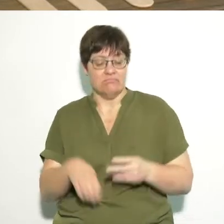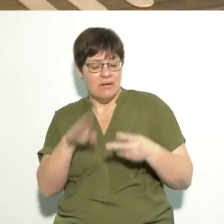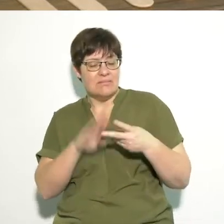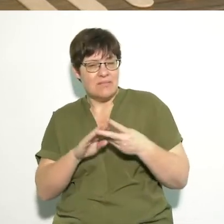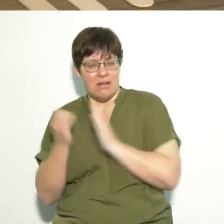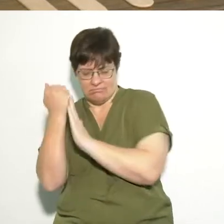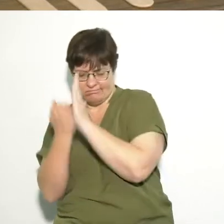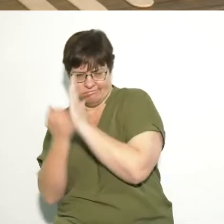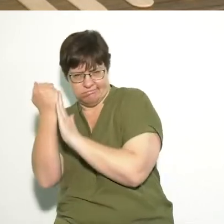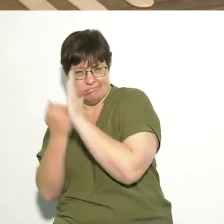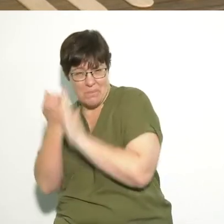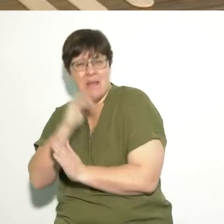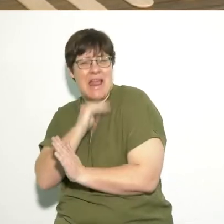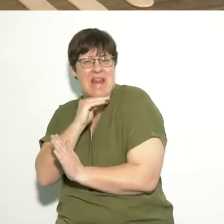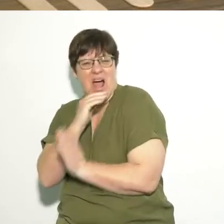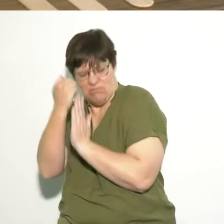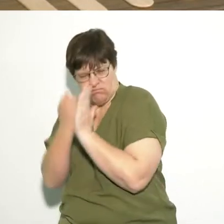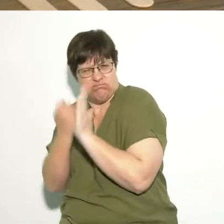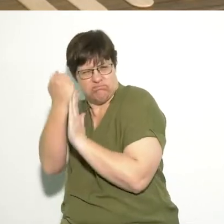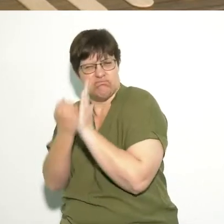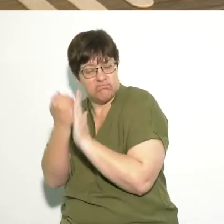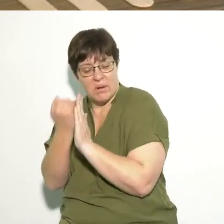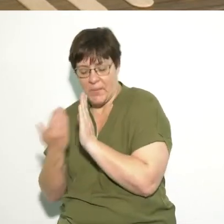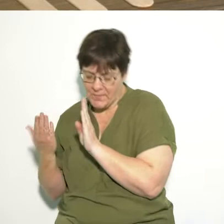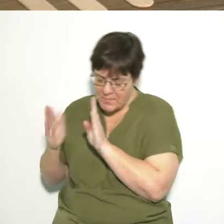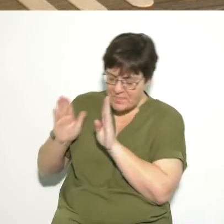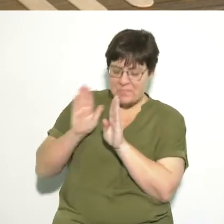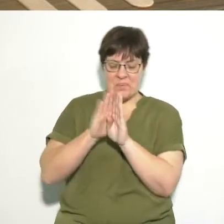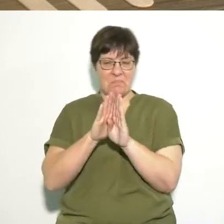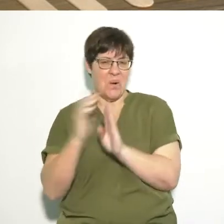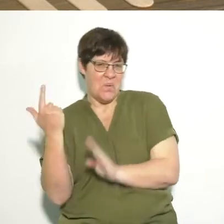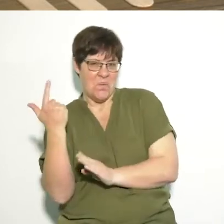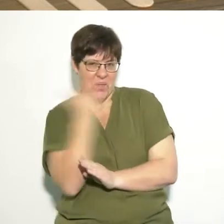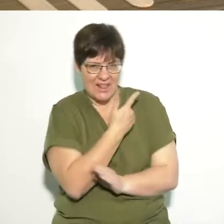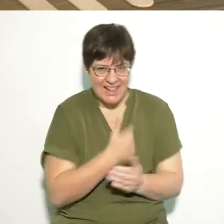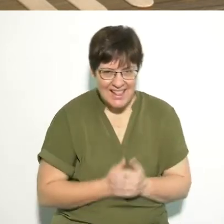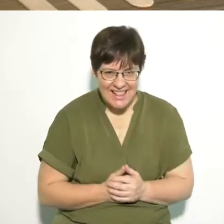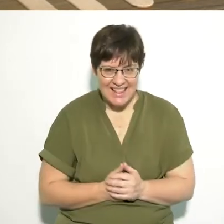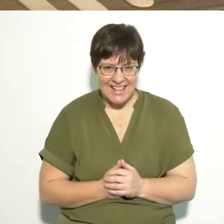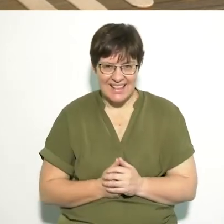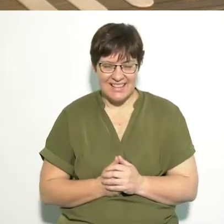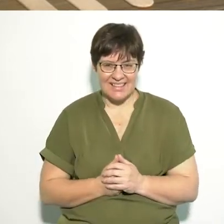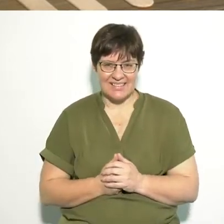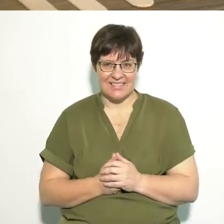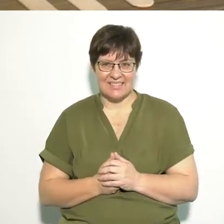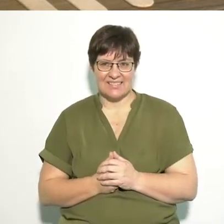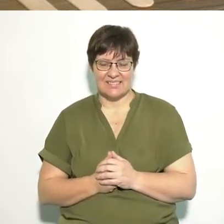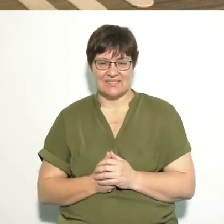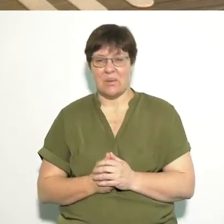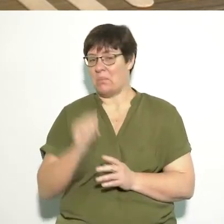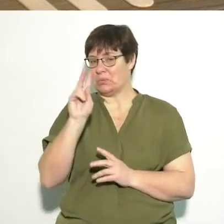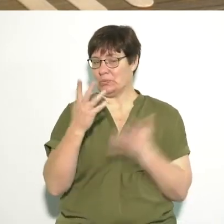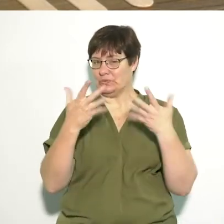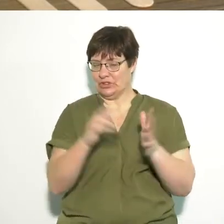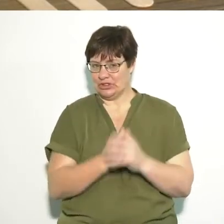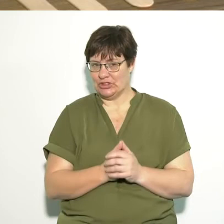And then you take your glue, put a whole lot down, and there we go, building on top of the sides, side